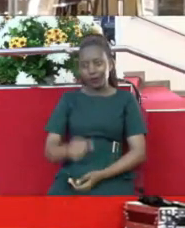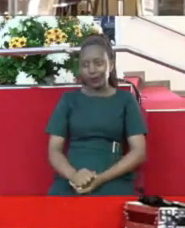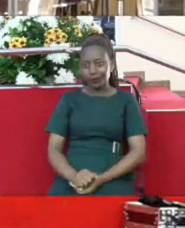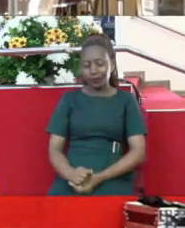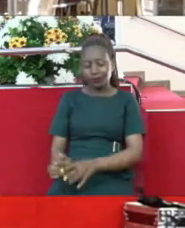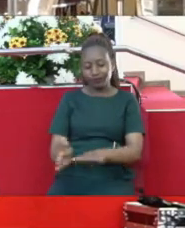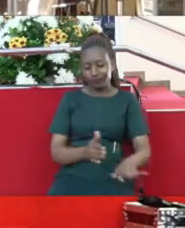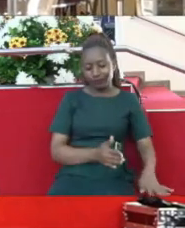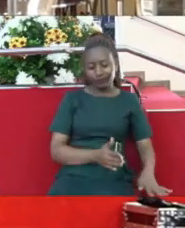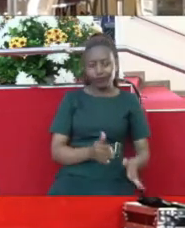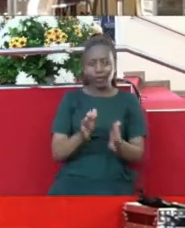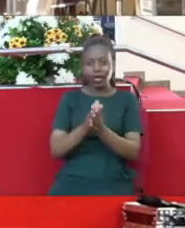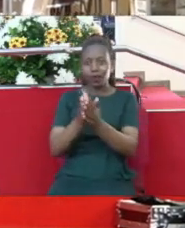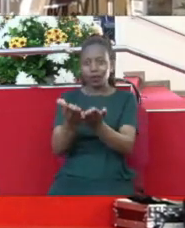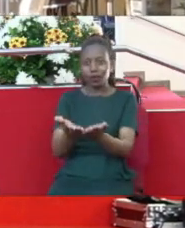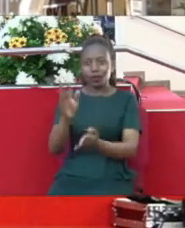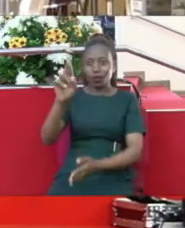want us to go into the book of Romans.